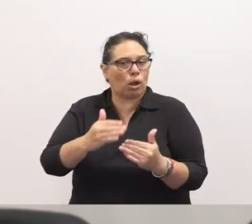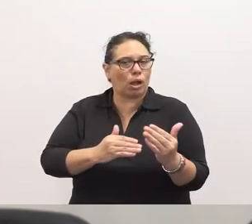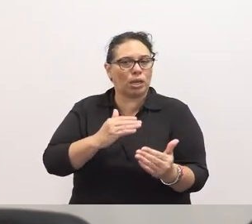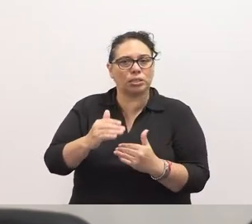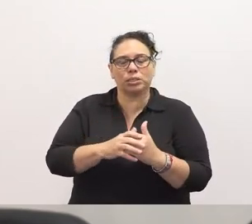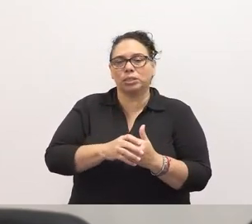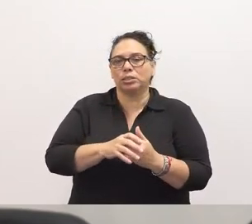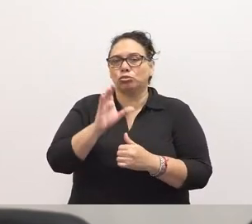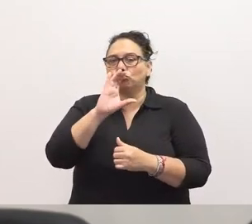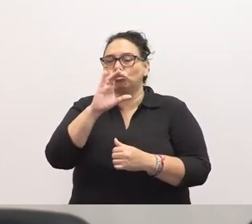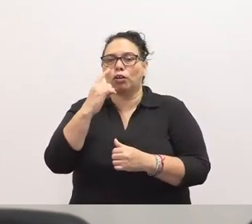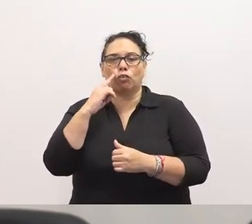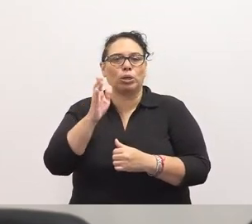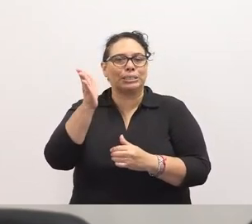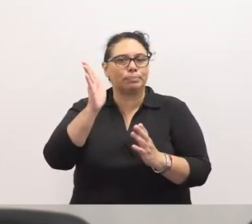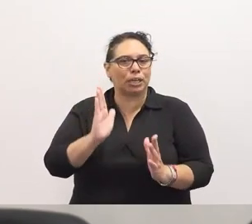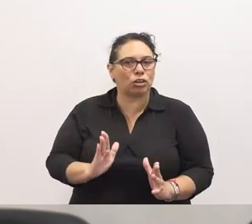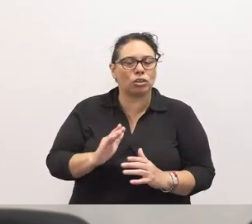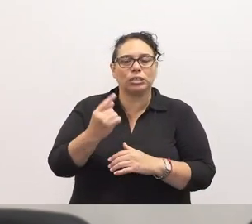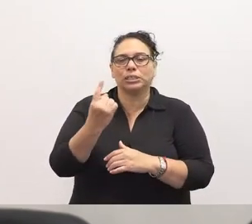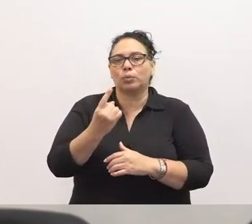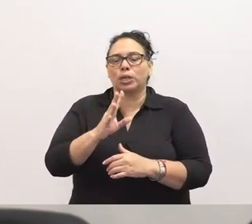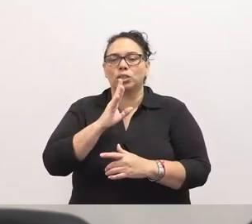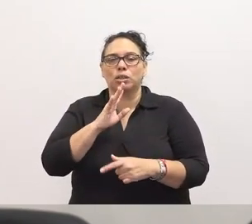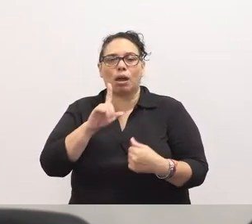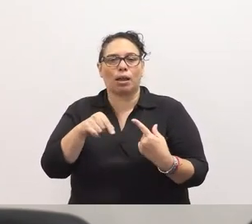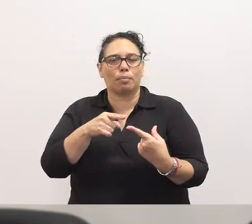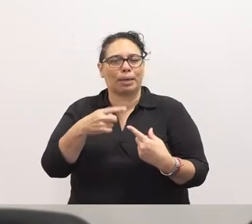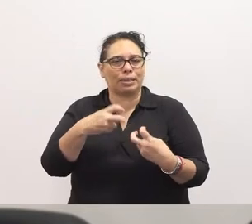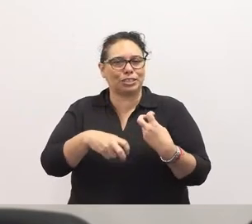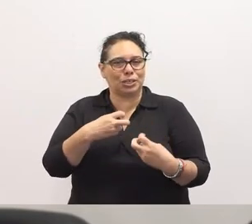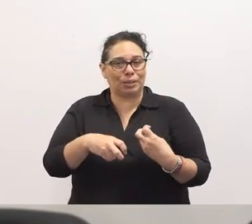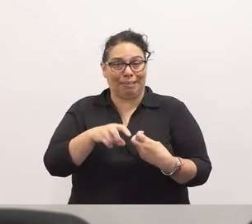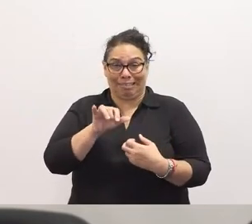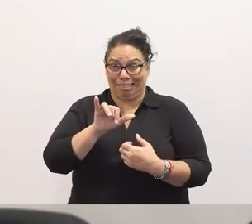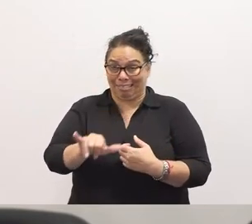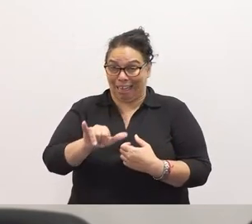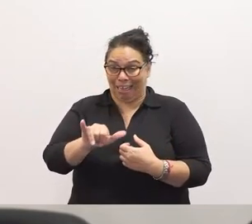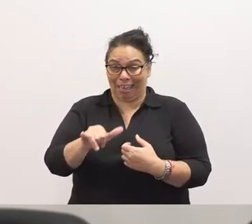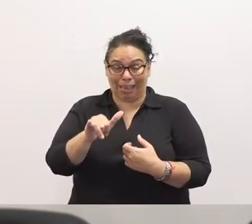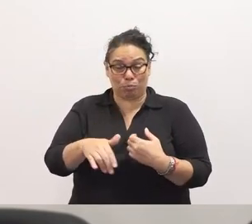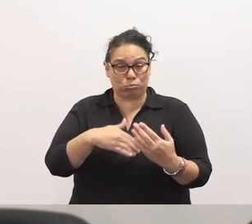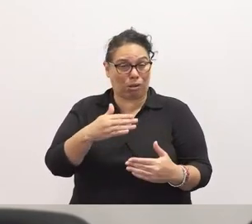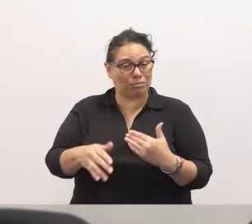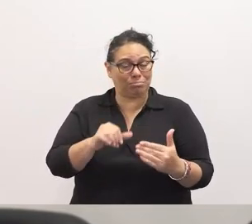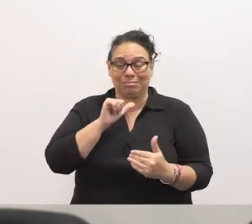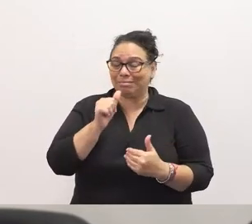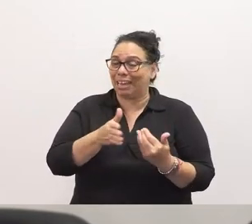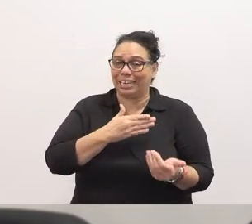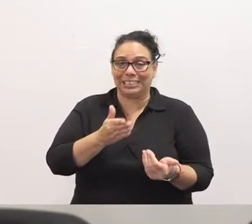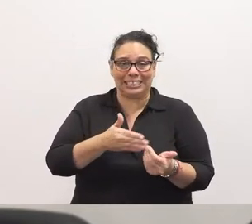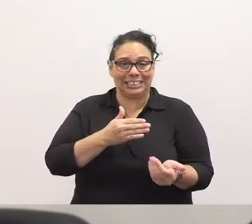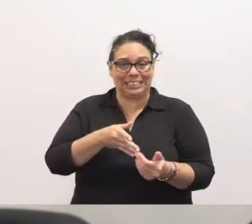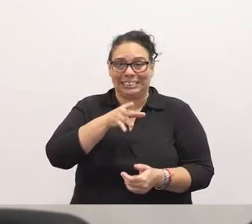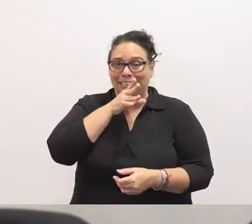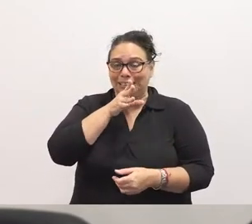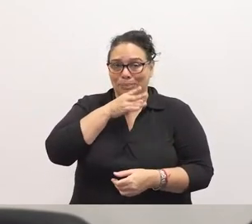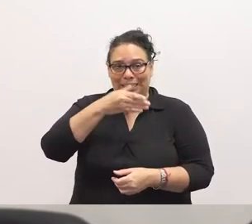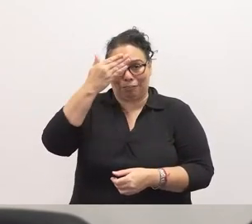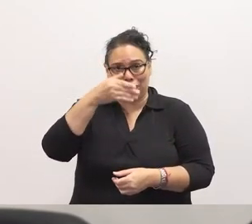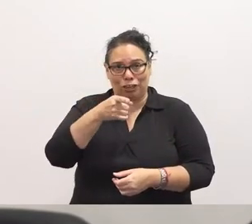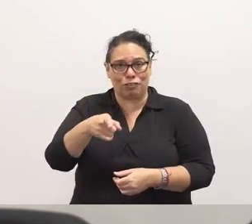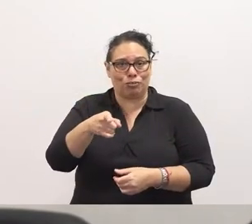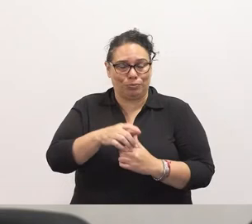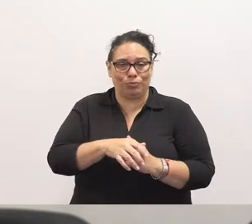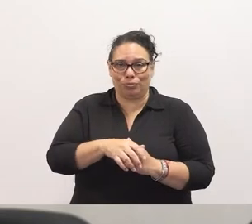our speakers, somebody who could speak to this. And this is, let me tell you, this process, it's not easy for us to speak in front of you guys. It's